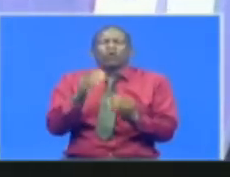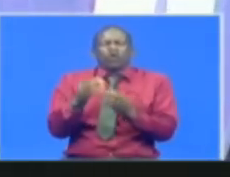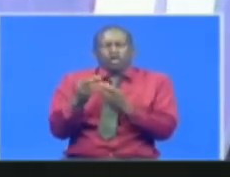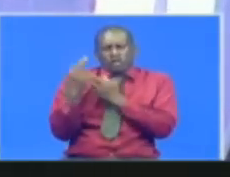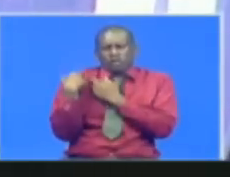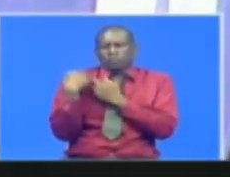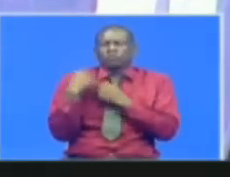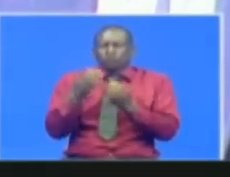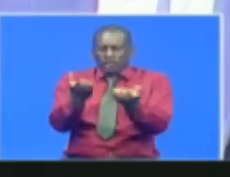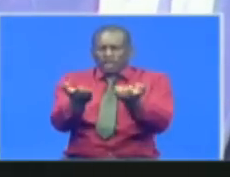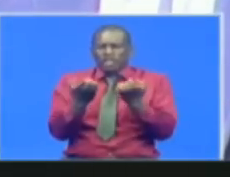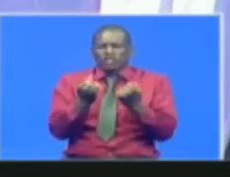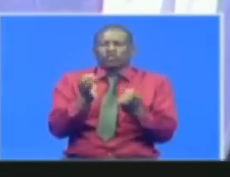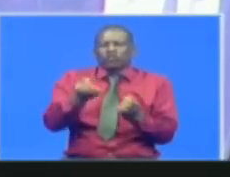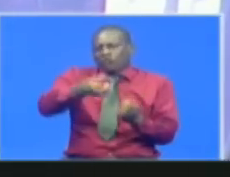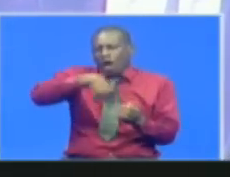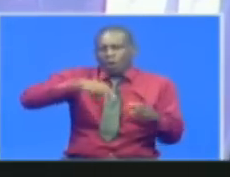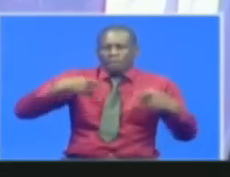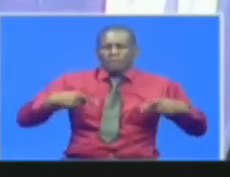people.